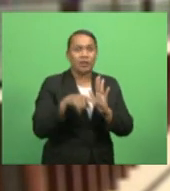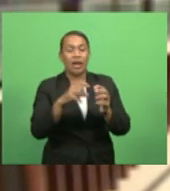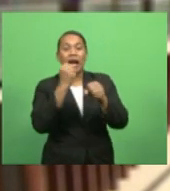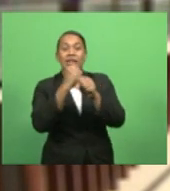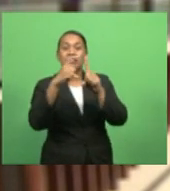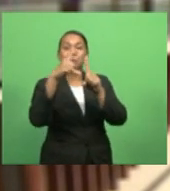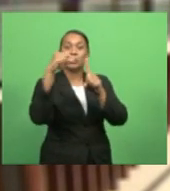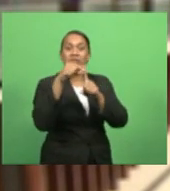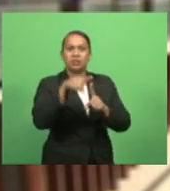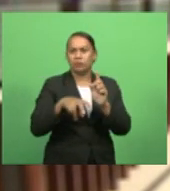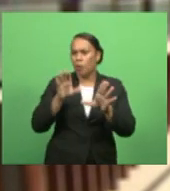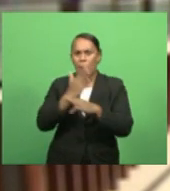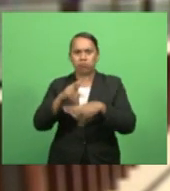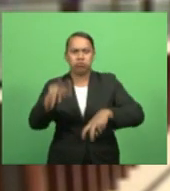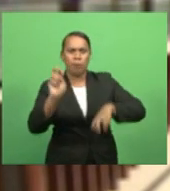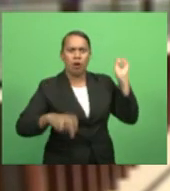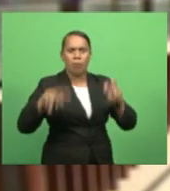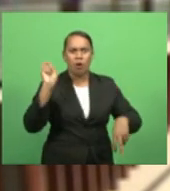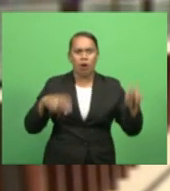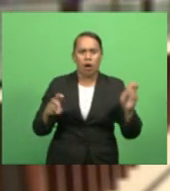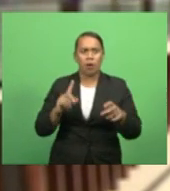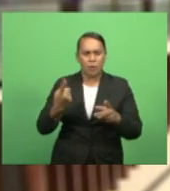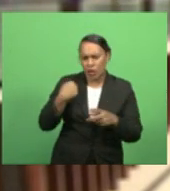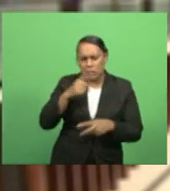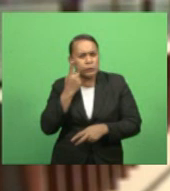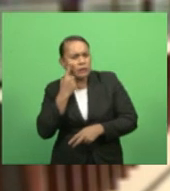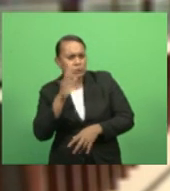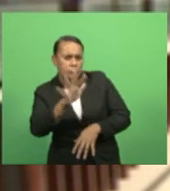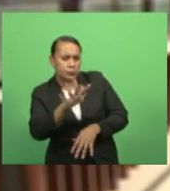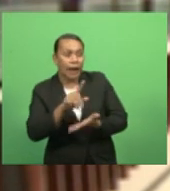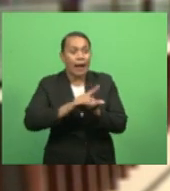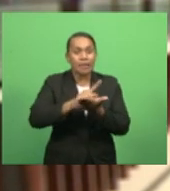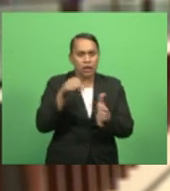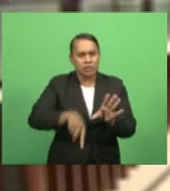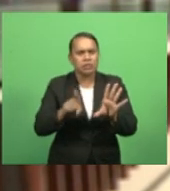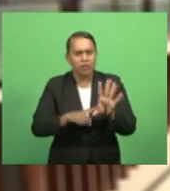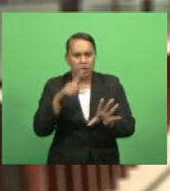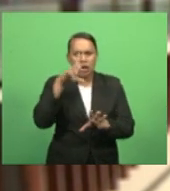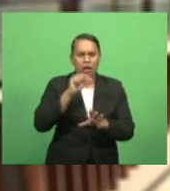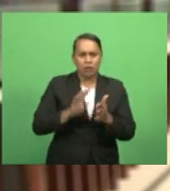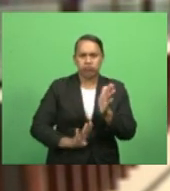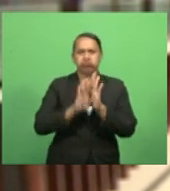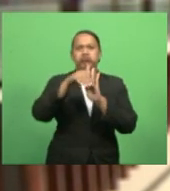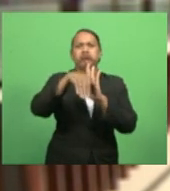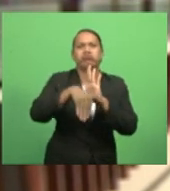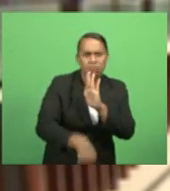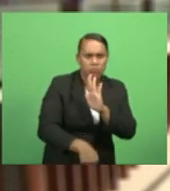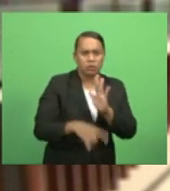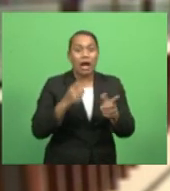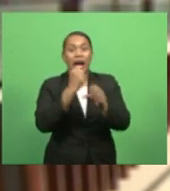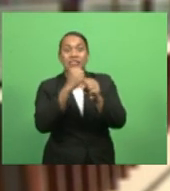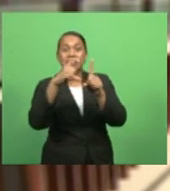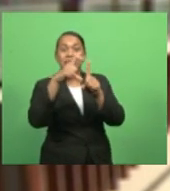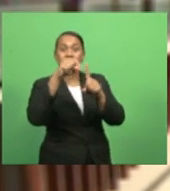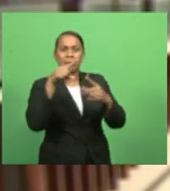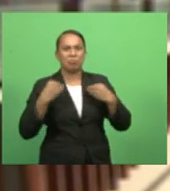policymakers saw the economy improve later in the year and expect the decline in GDP to be temporary. The Aussie dollar gained momentum